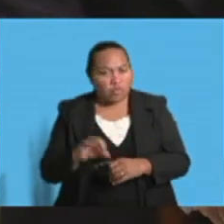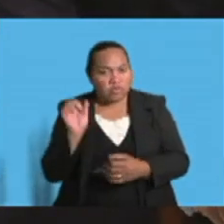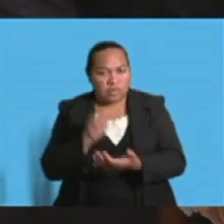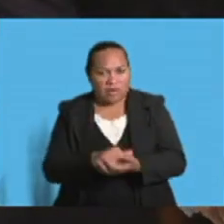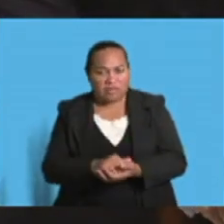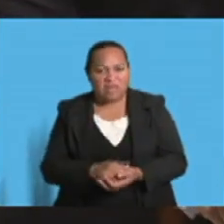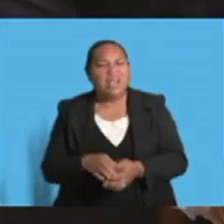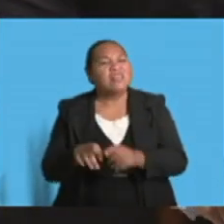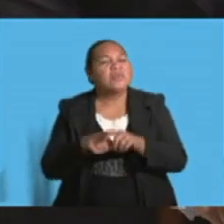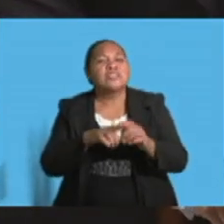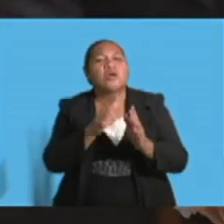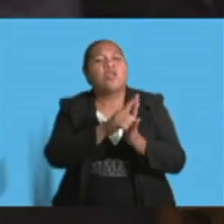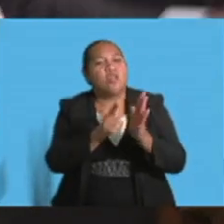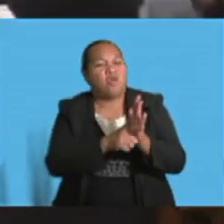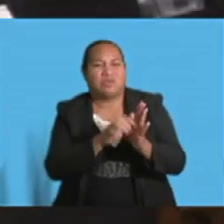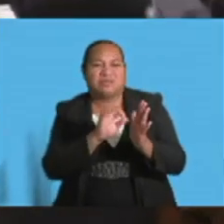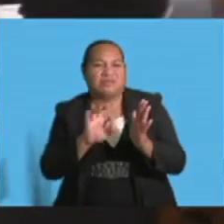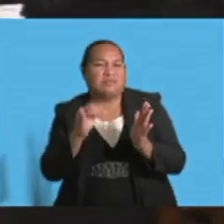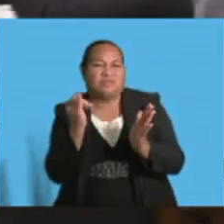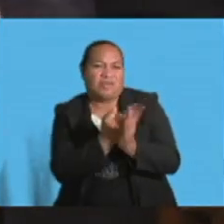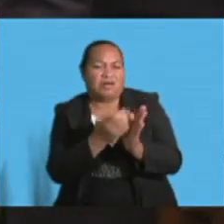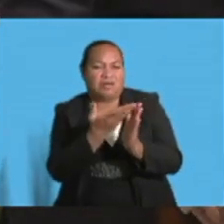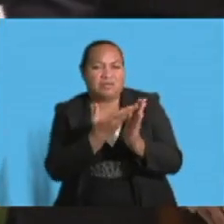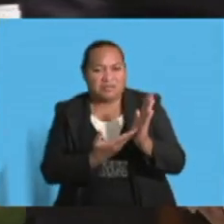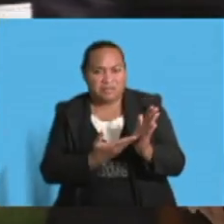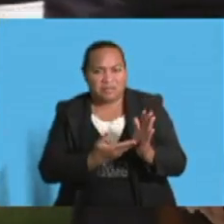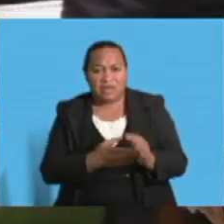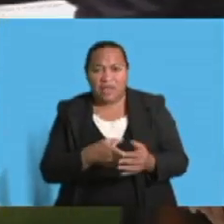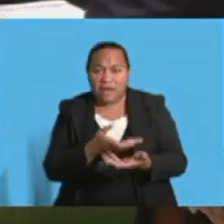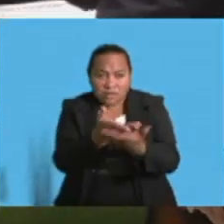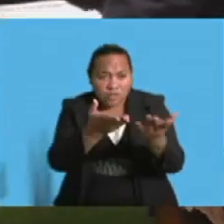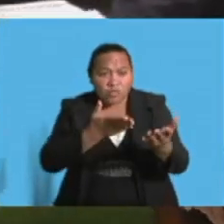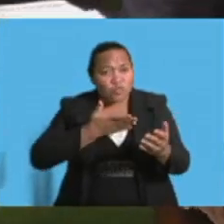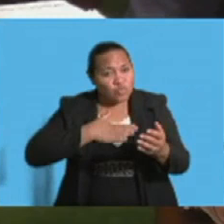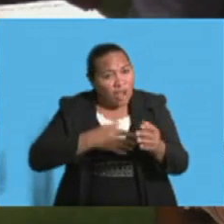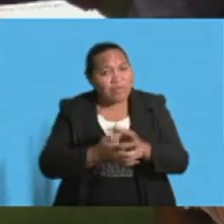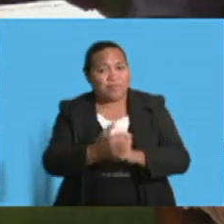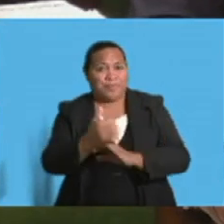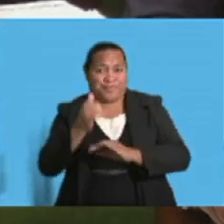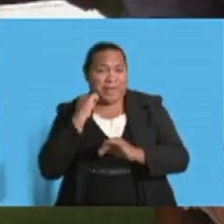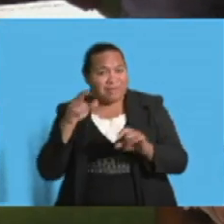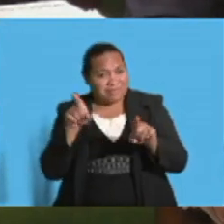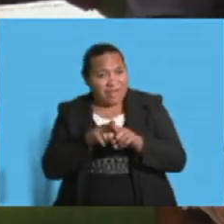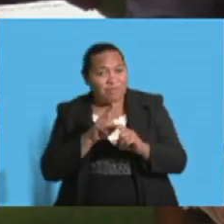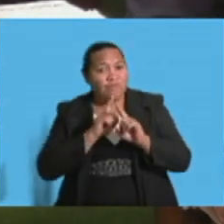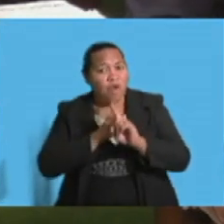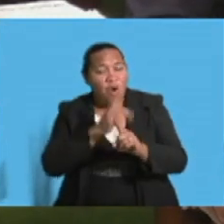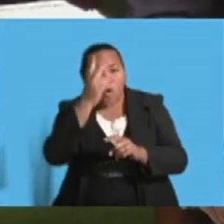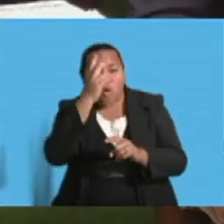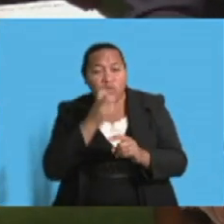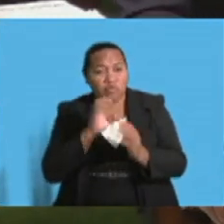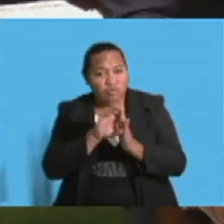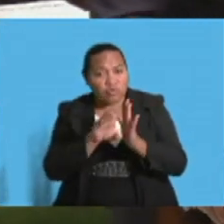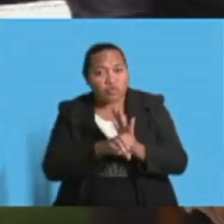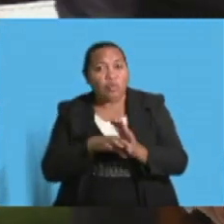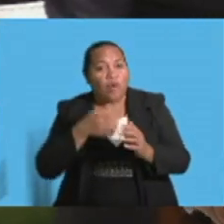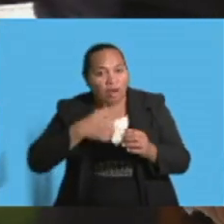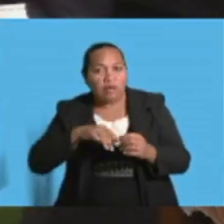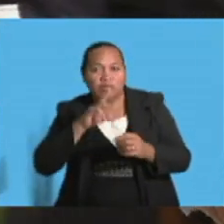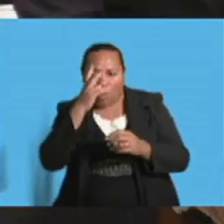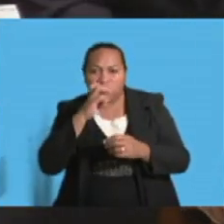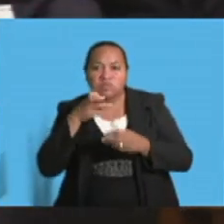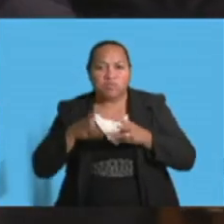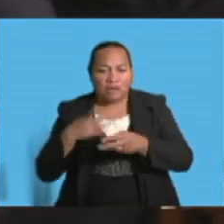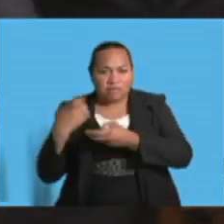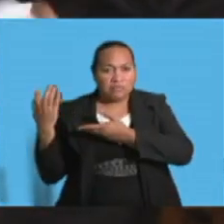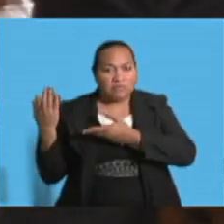was flawed. And they want to go back to that constitution, and they want to go back to that leader who actually allowed it to happen. Madam Speaker,